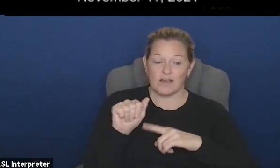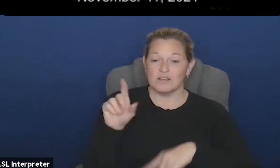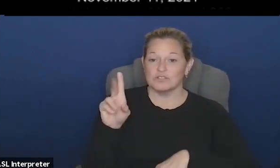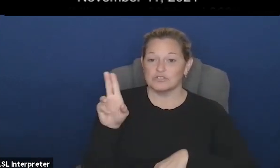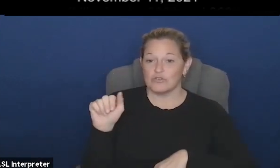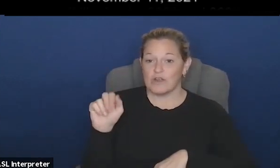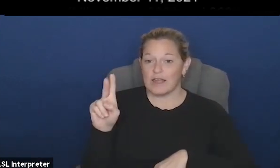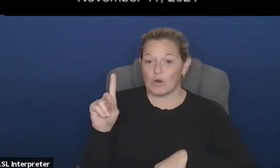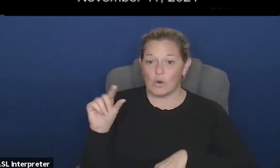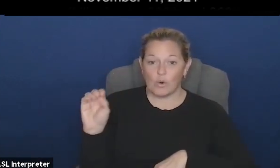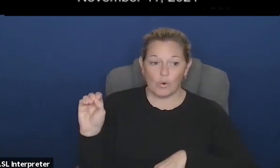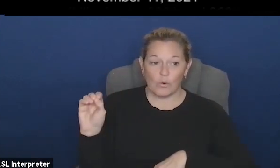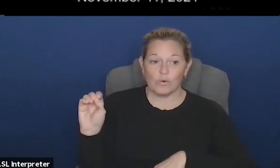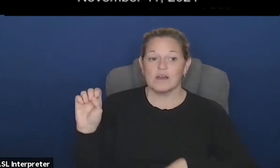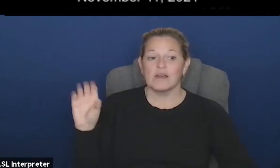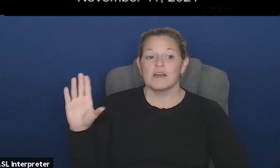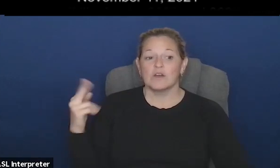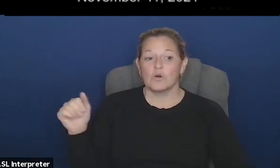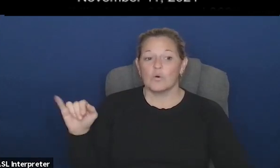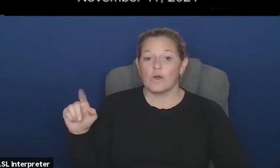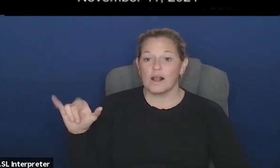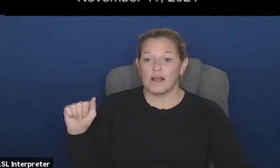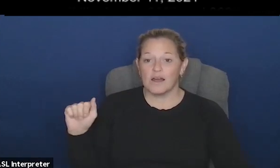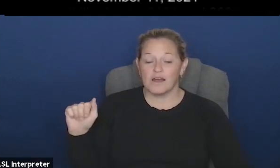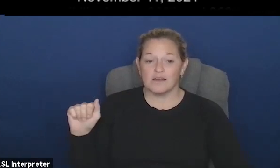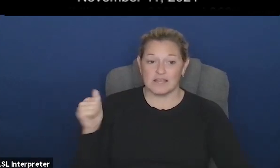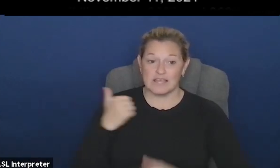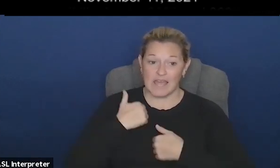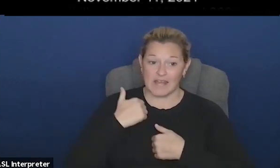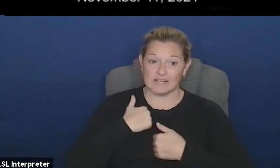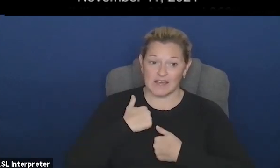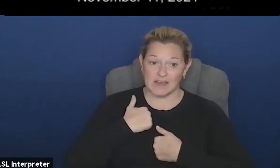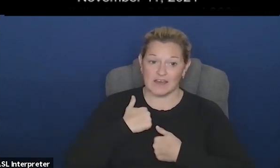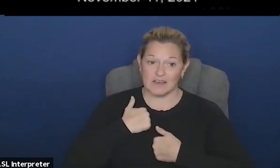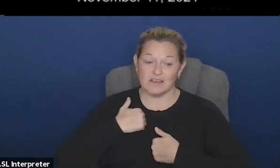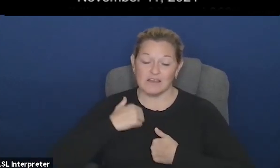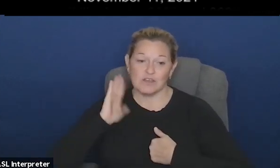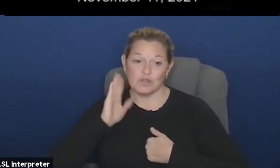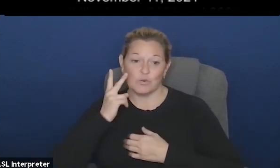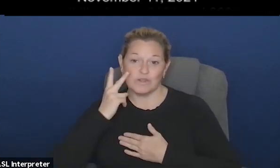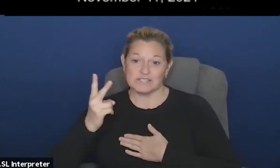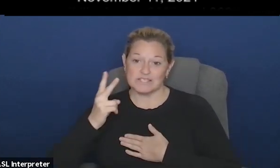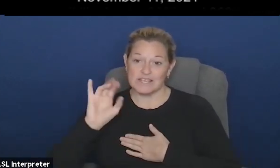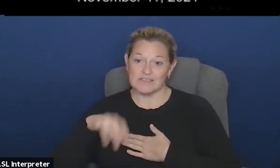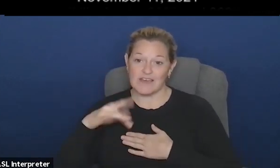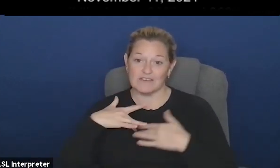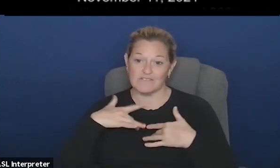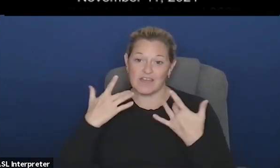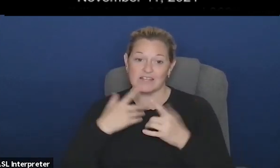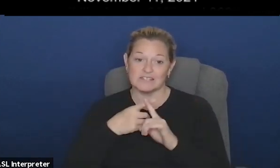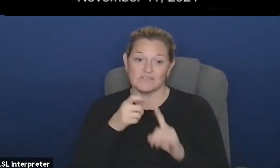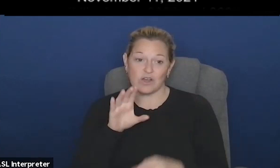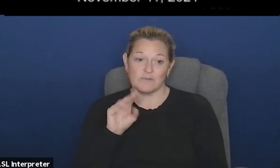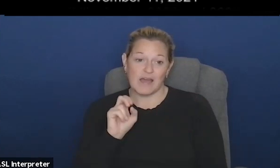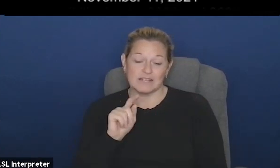for the entire country. So lots of people can participate with this. In Canada, there's totality in over 5 provinces, particularly Ontario